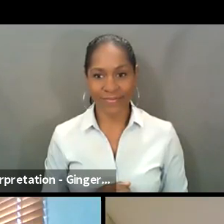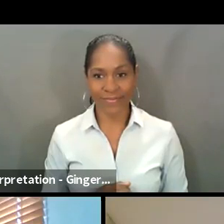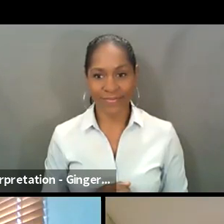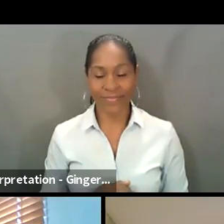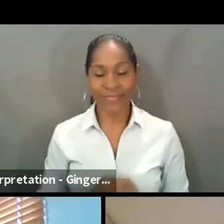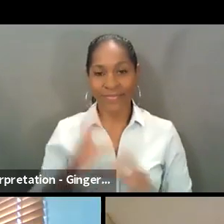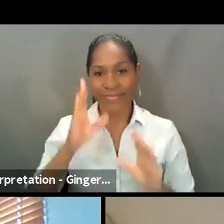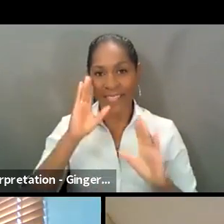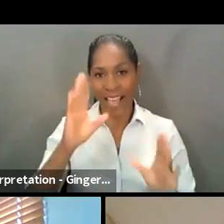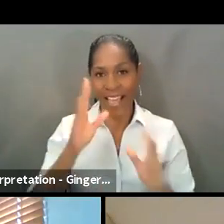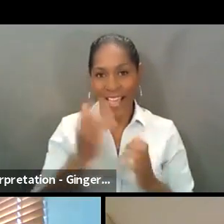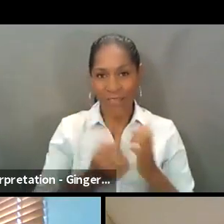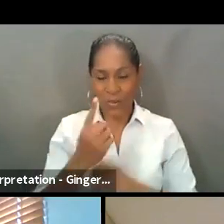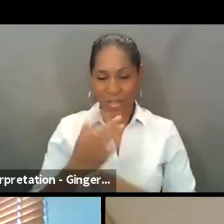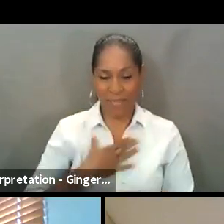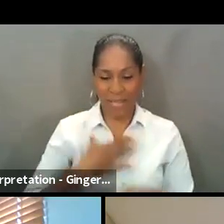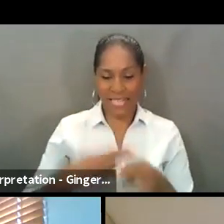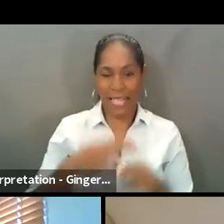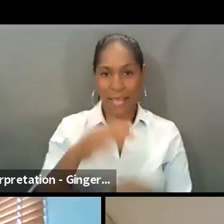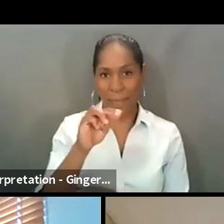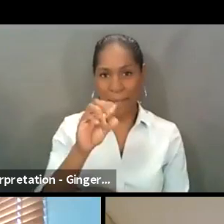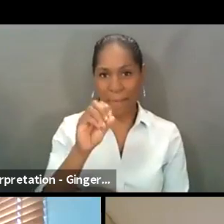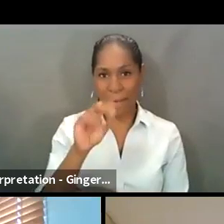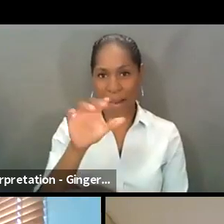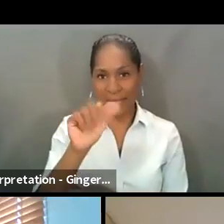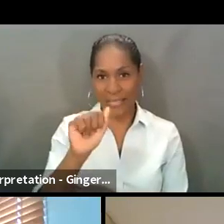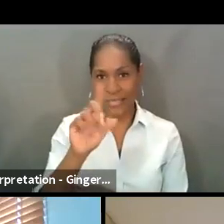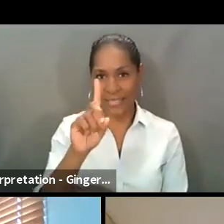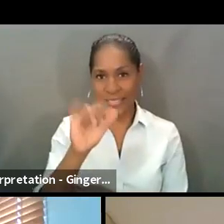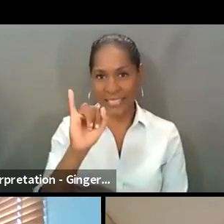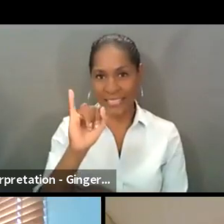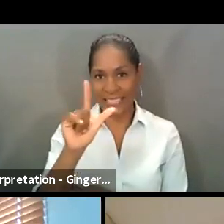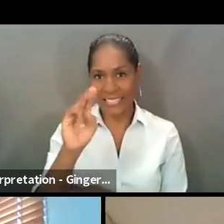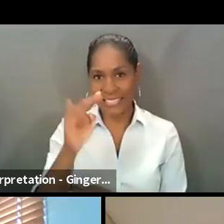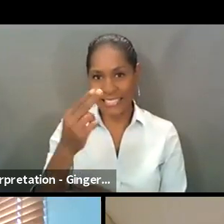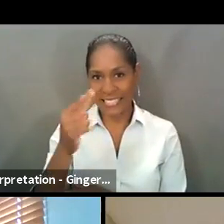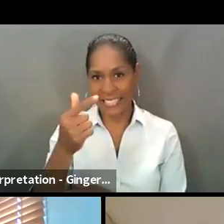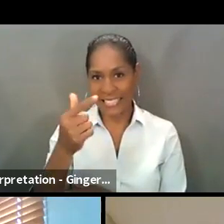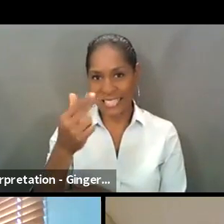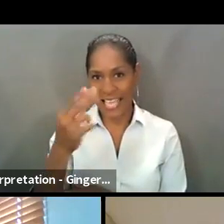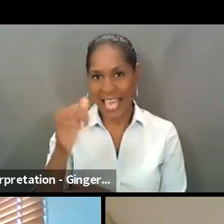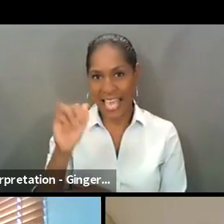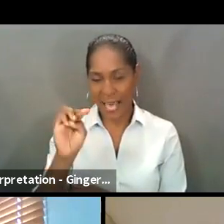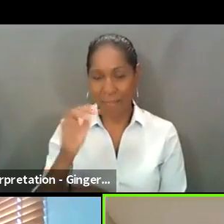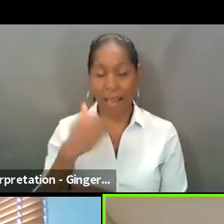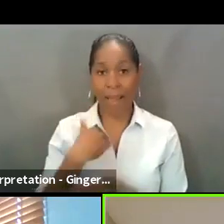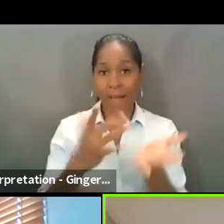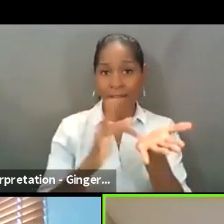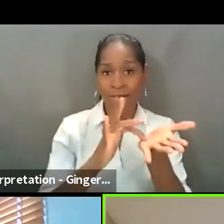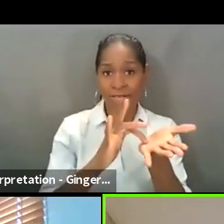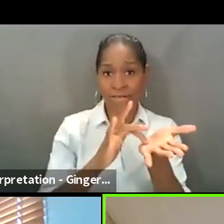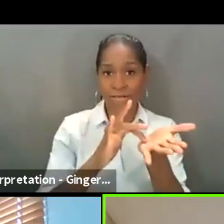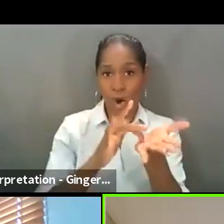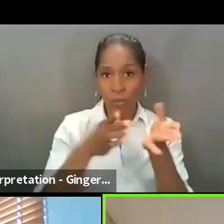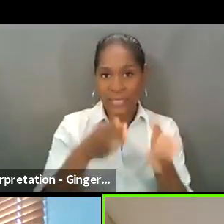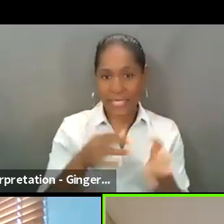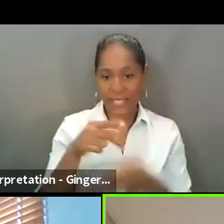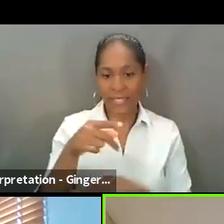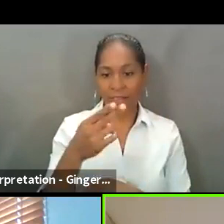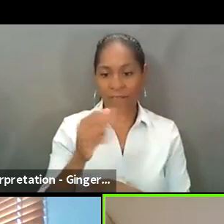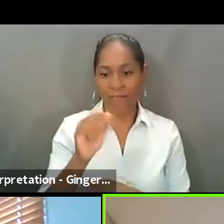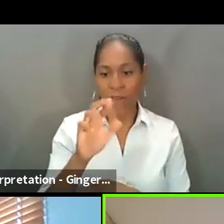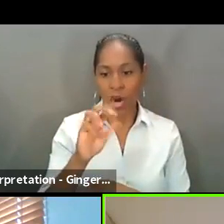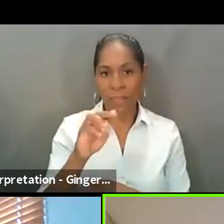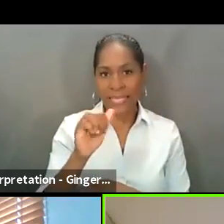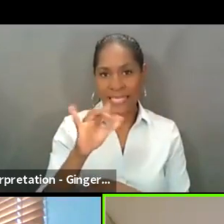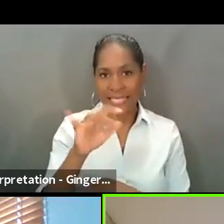Hi, everybody. I'm Monica Dillingham, and I'm the pharmacist with Buncombe County, and I've been there for about 1.5 years.